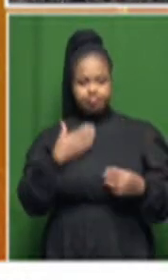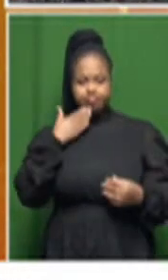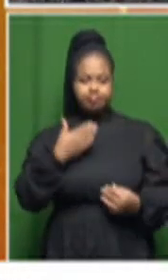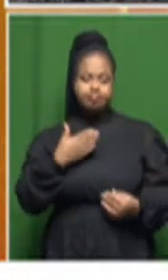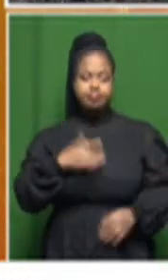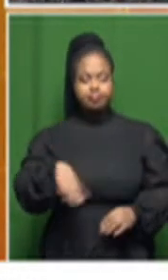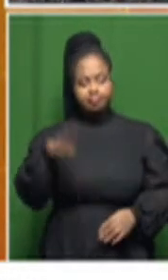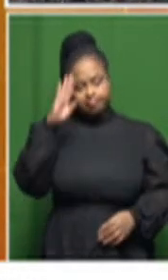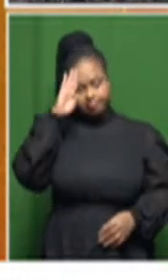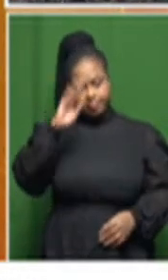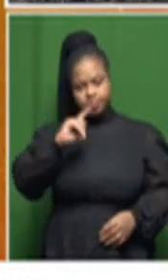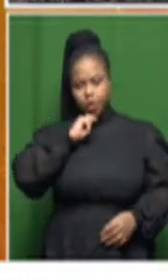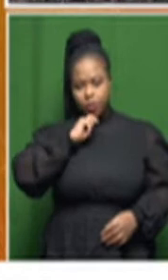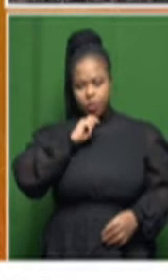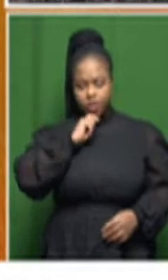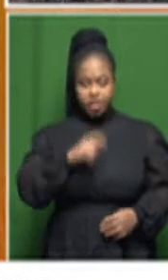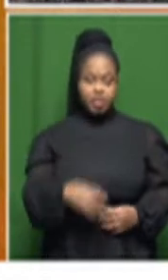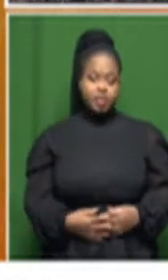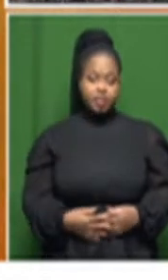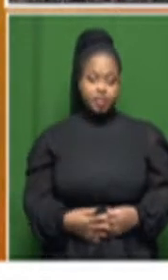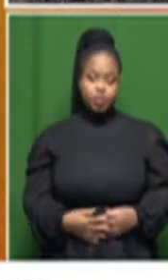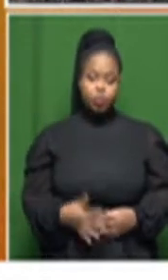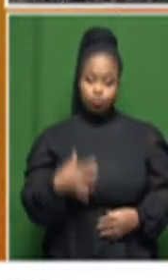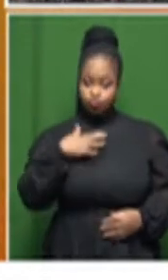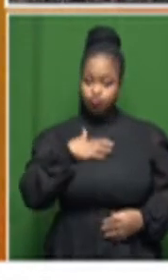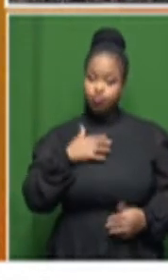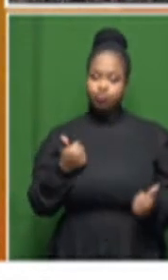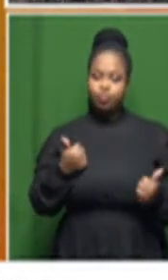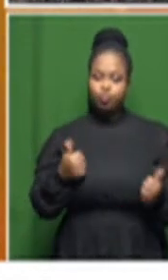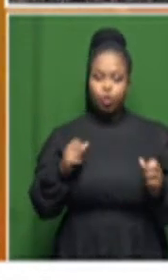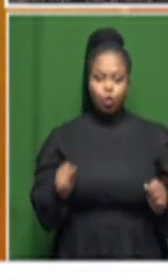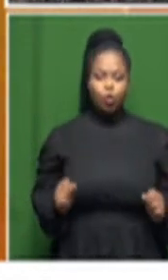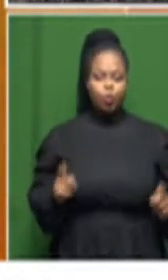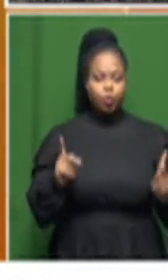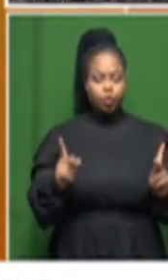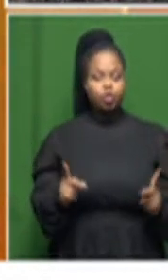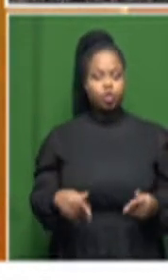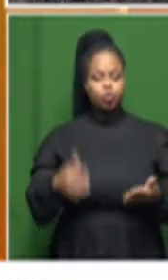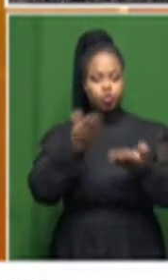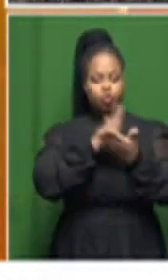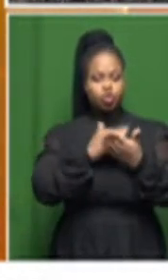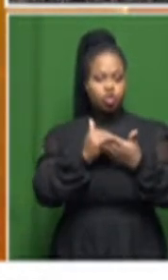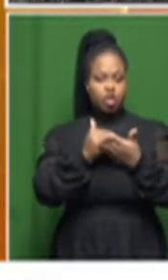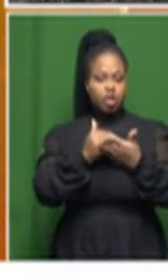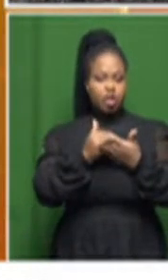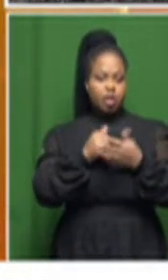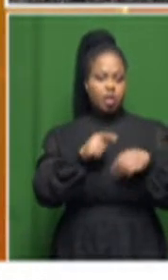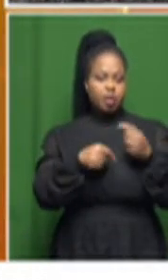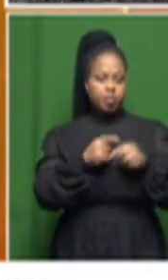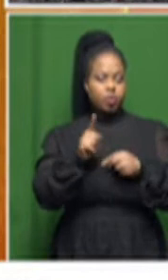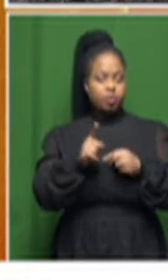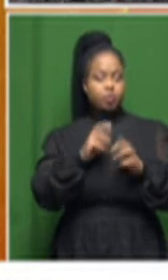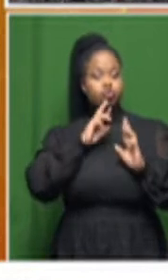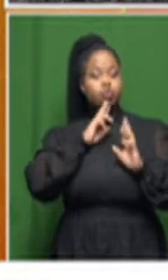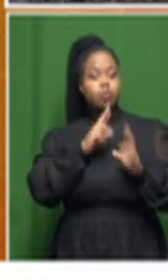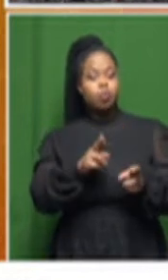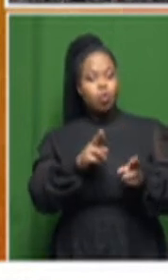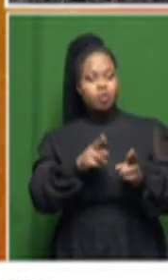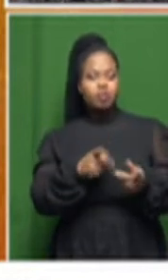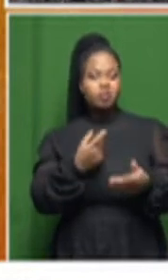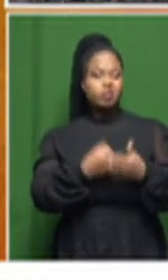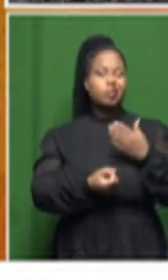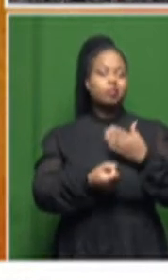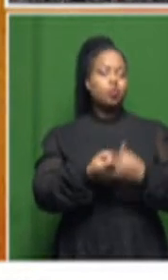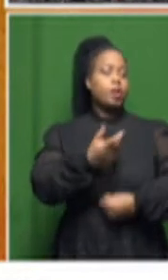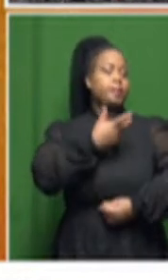today. So it's really a great opportunity for me to share about the reporting of adverse events